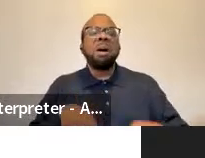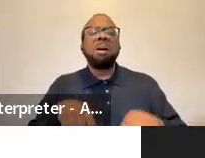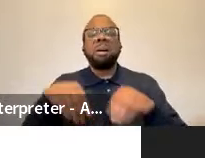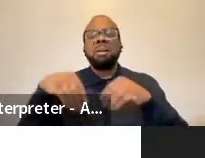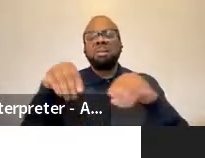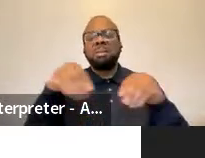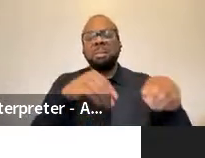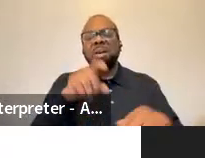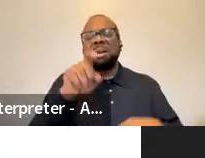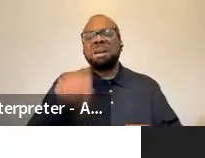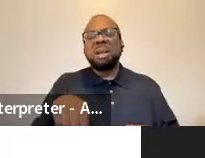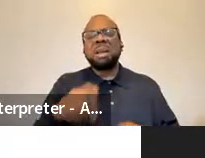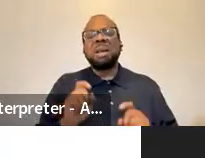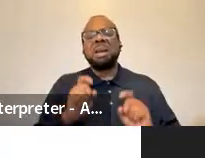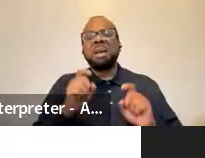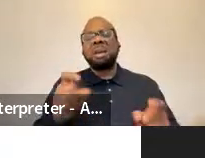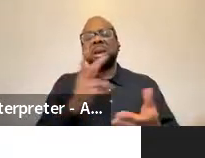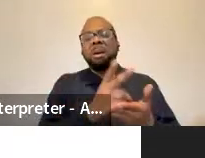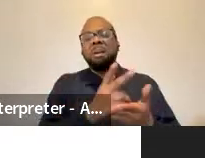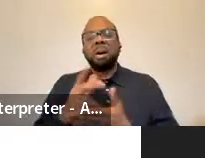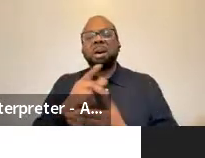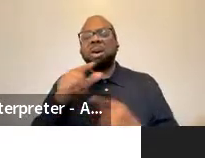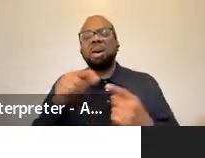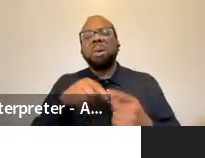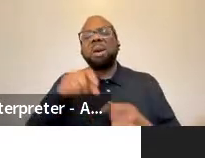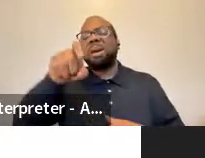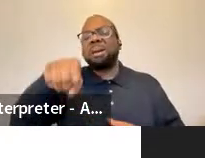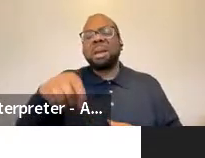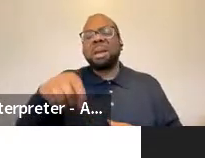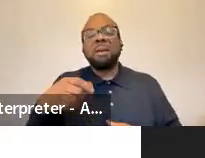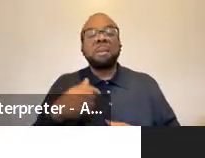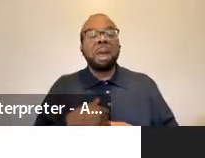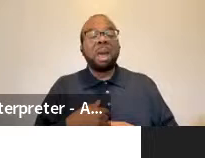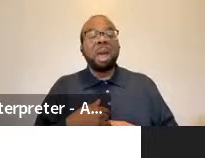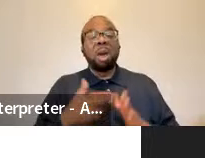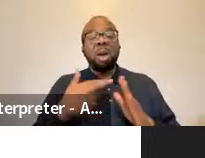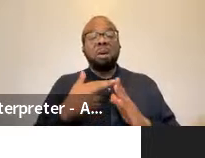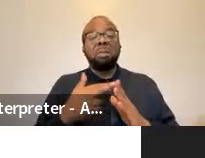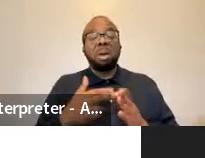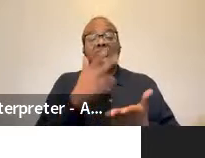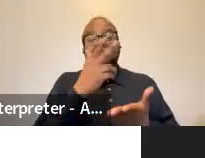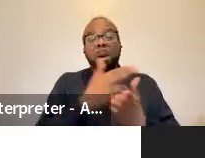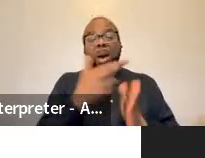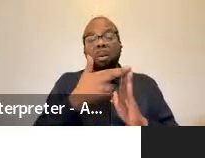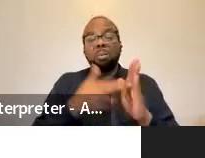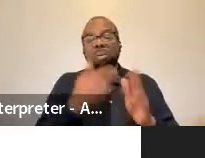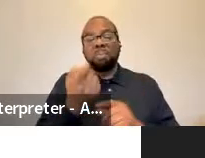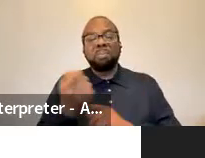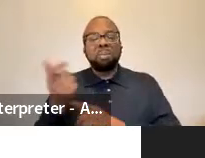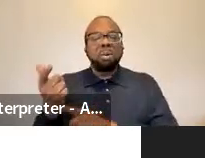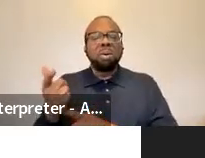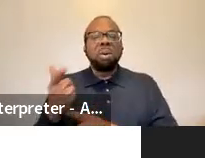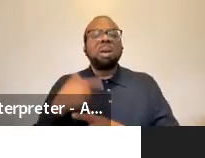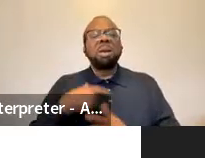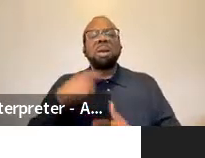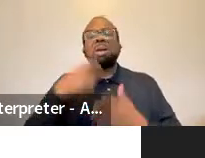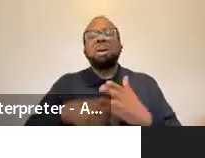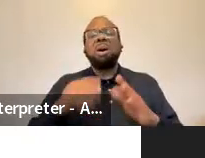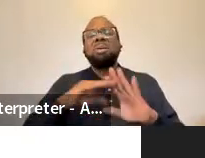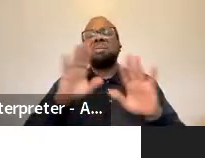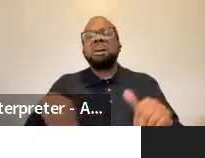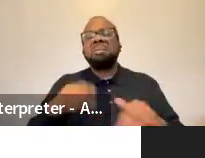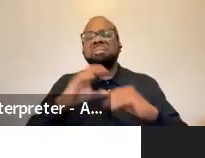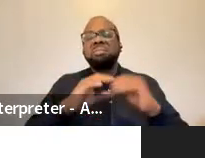where there is demand. By removing parking mandates, we can help reduce the cost of housing construction and enable